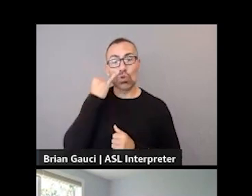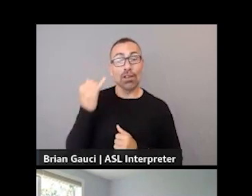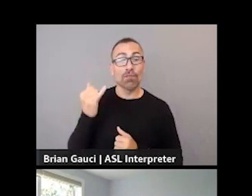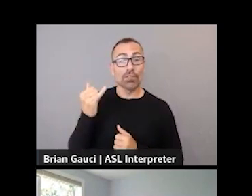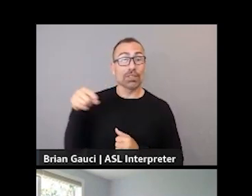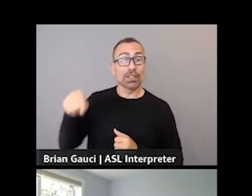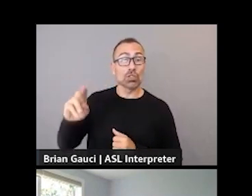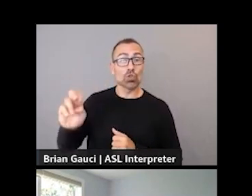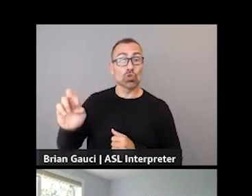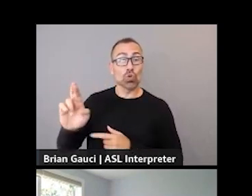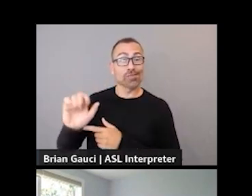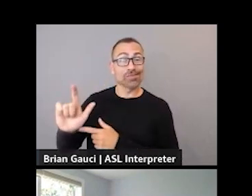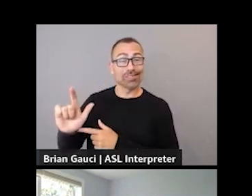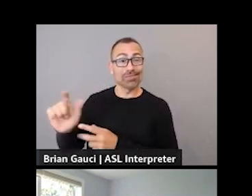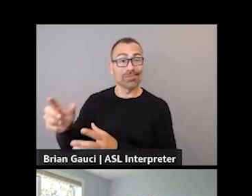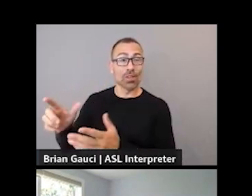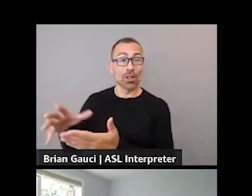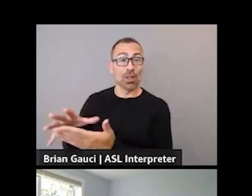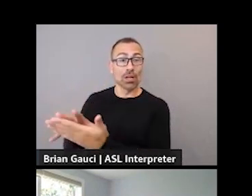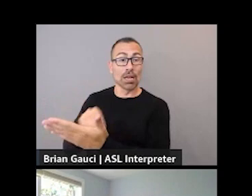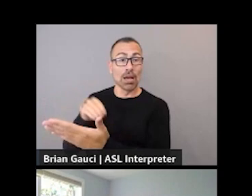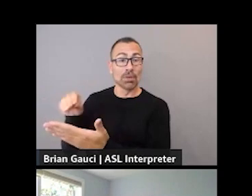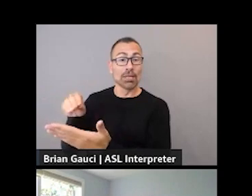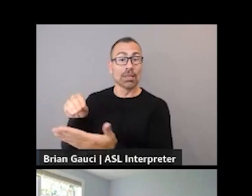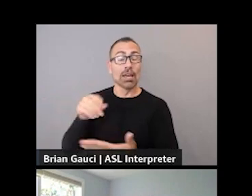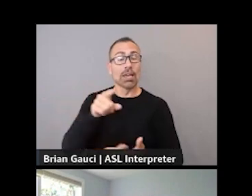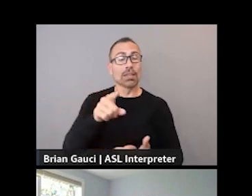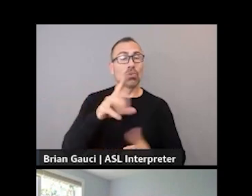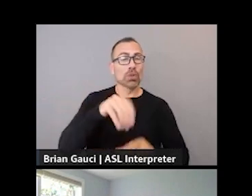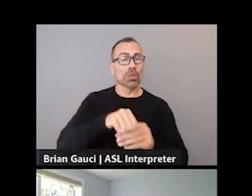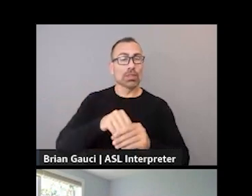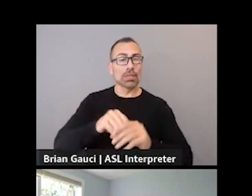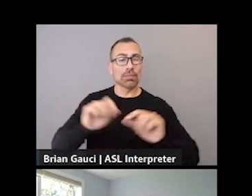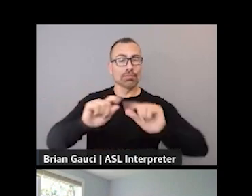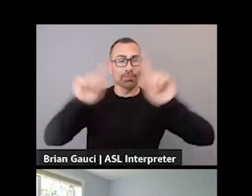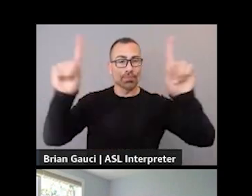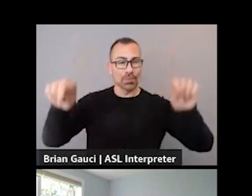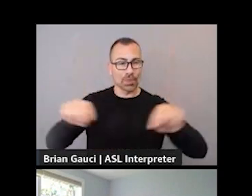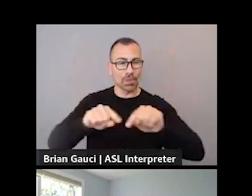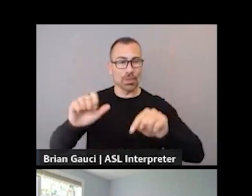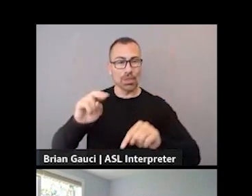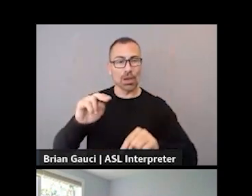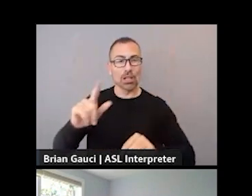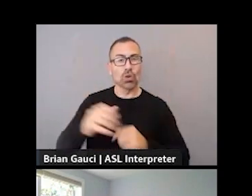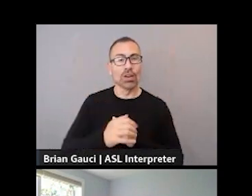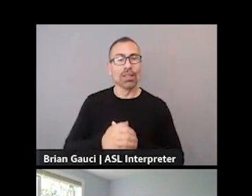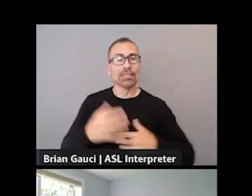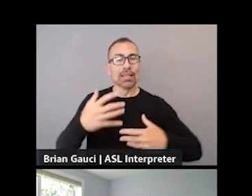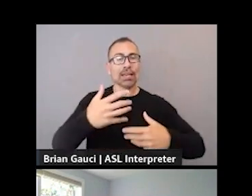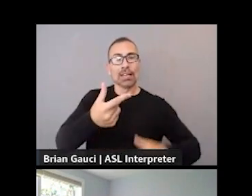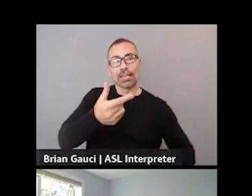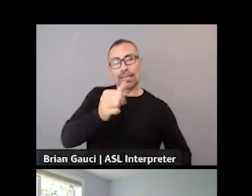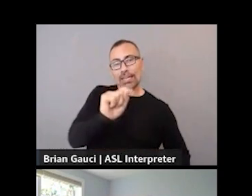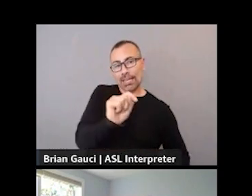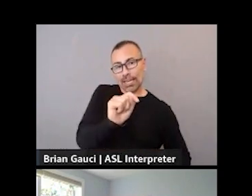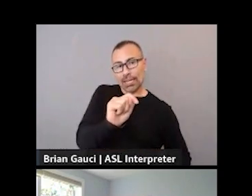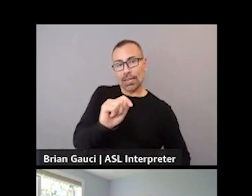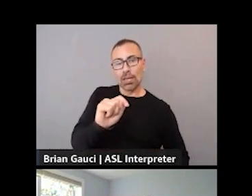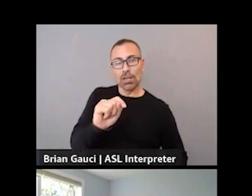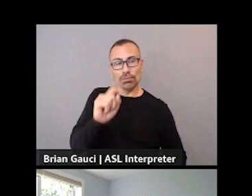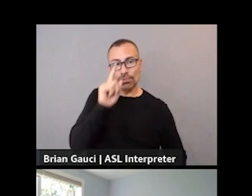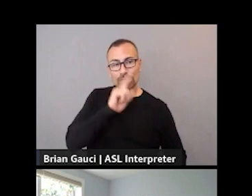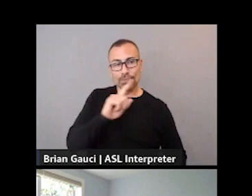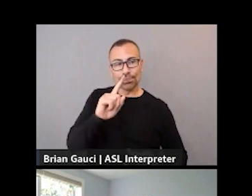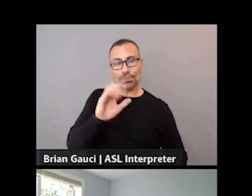here, and if I go to my console and I do a git clone for that URL, I could pull that down to